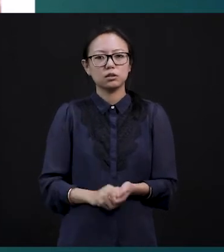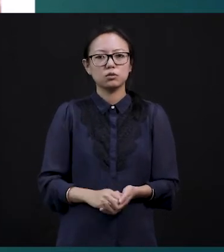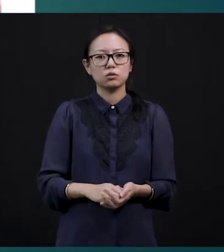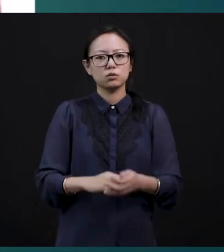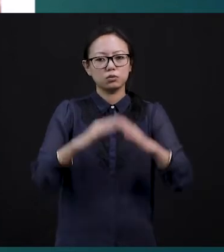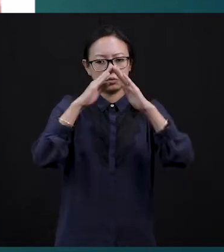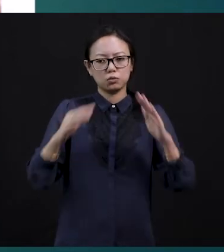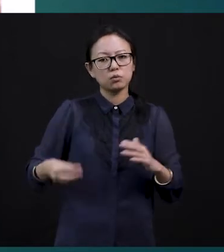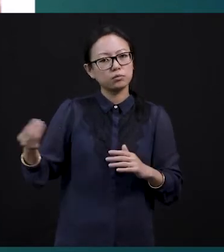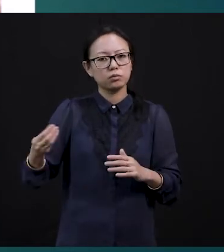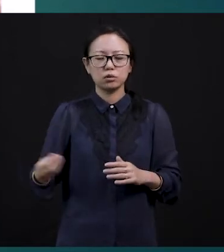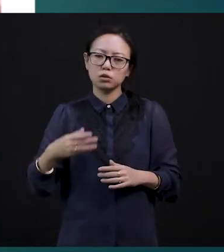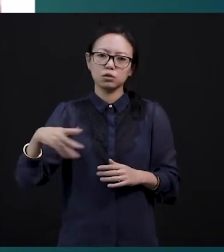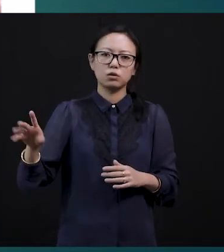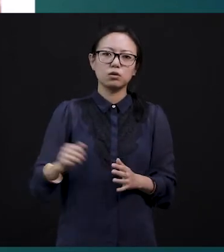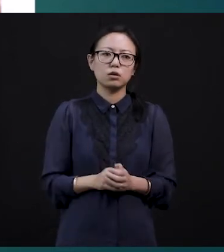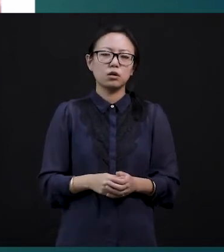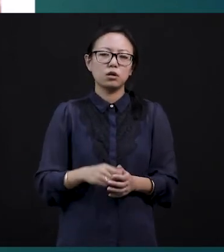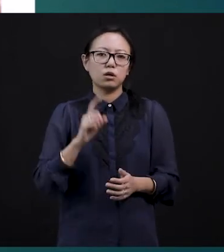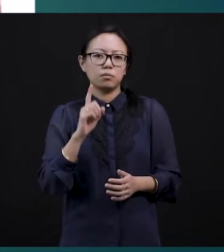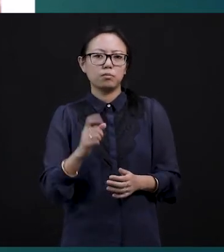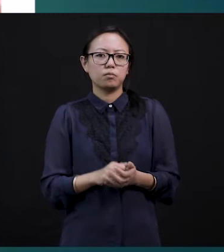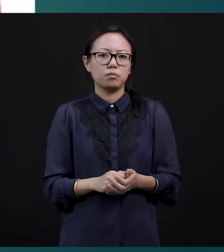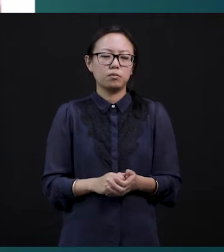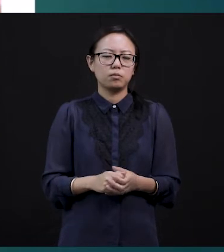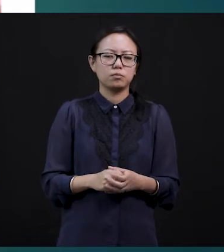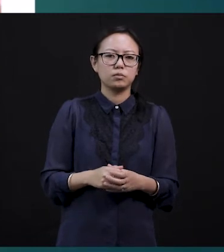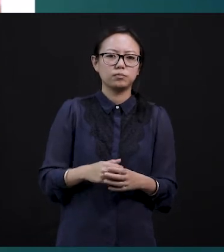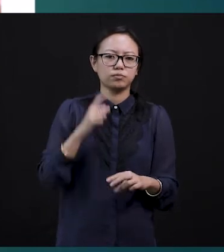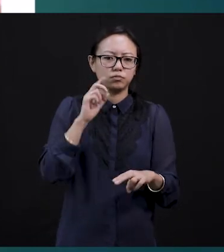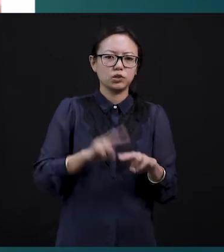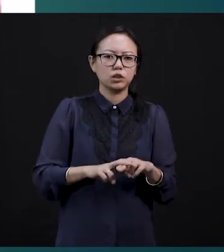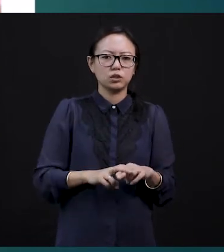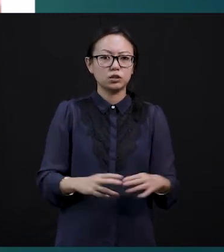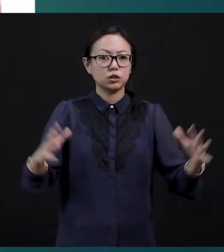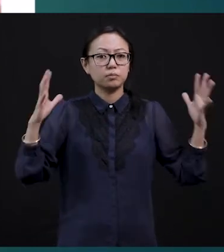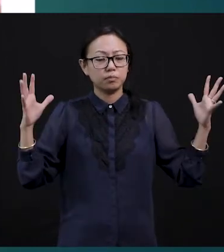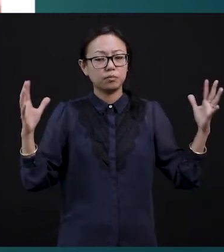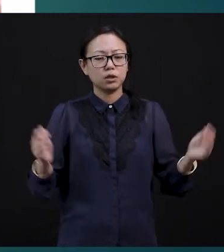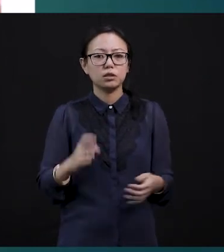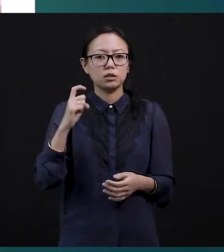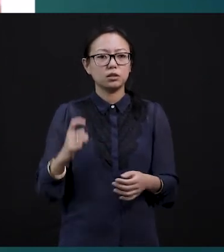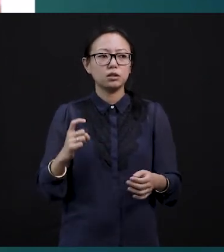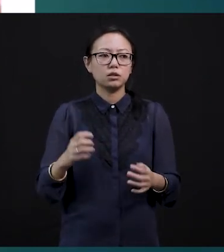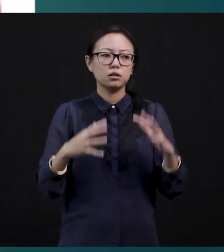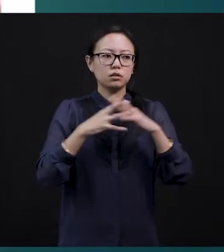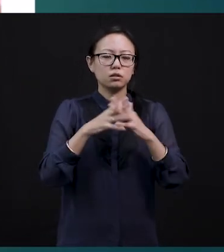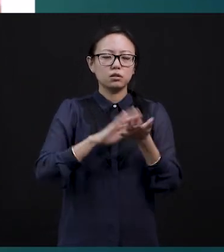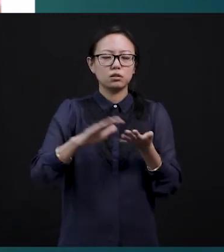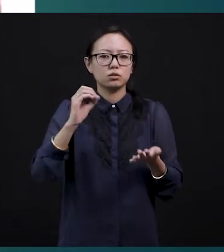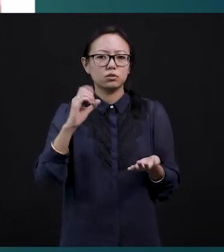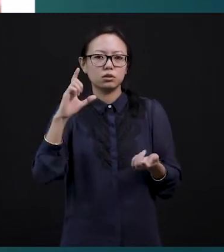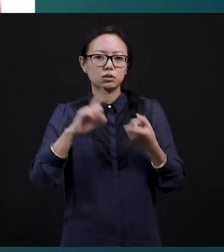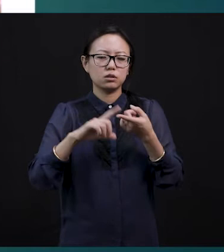are times like I have a beautician who comes to my house, and when she does her facial and